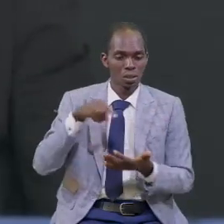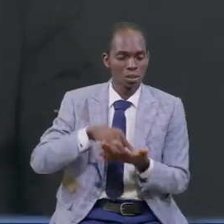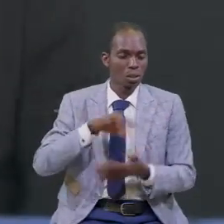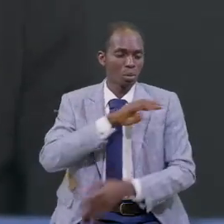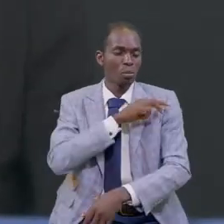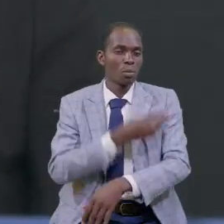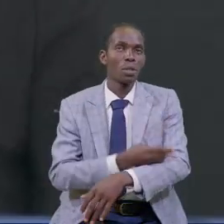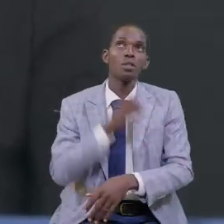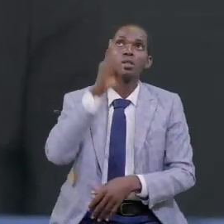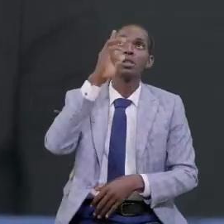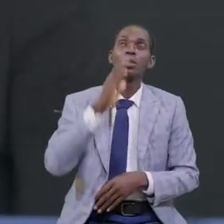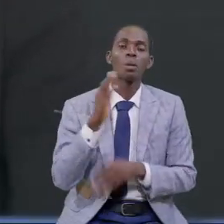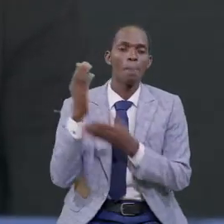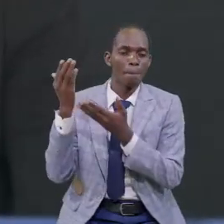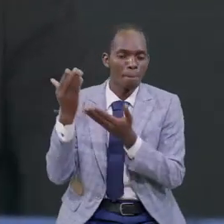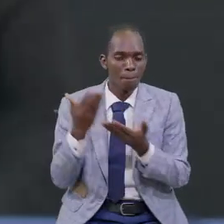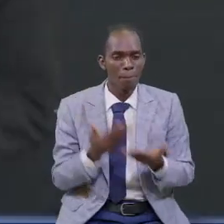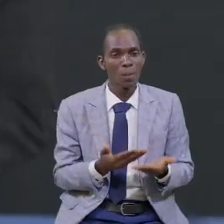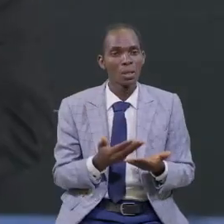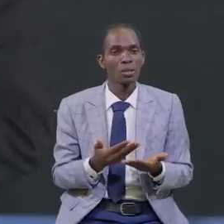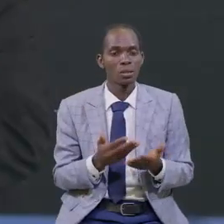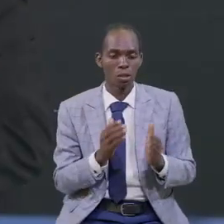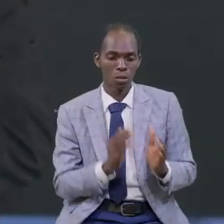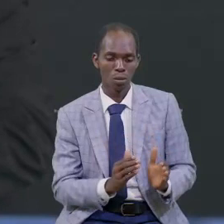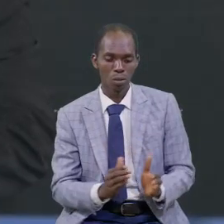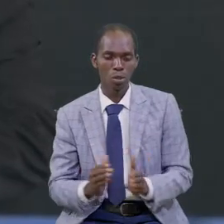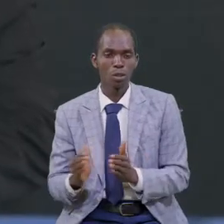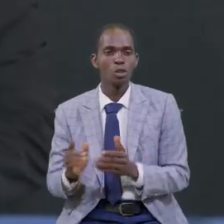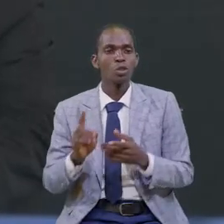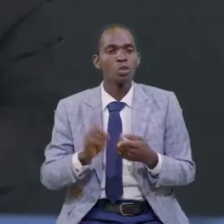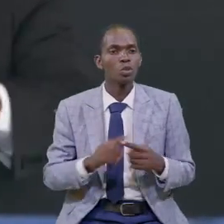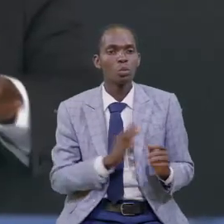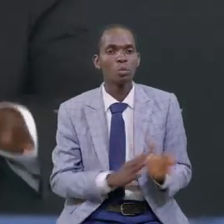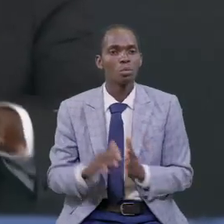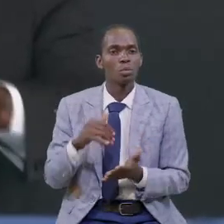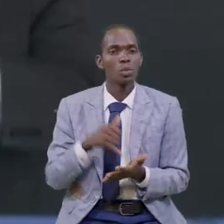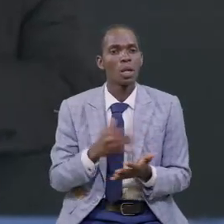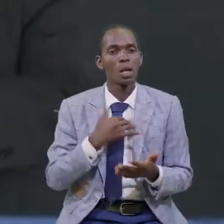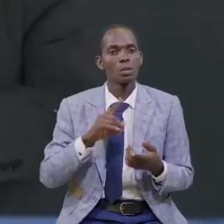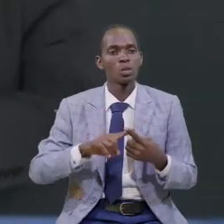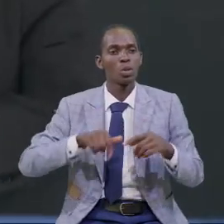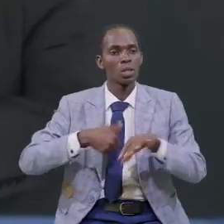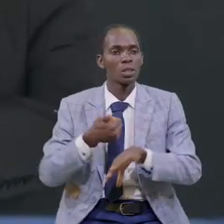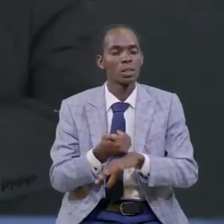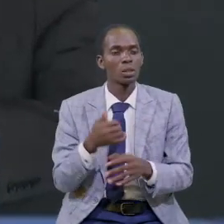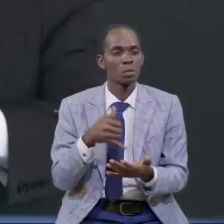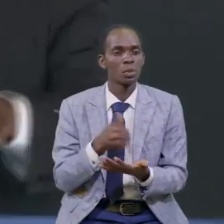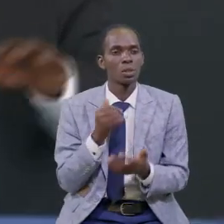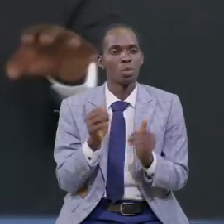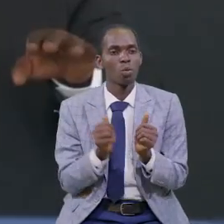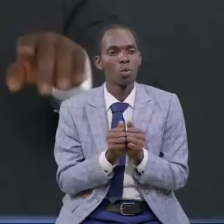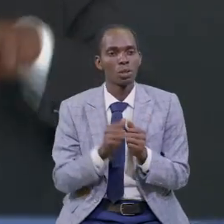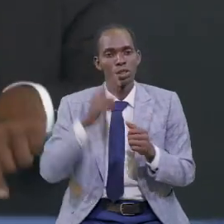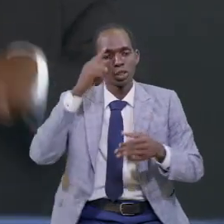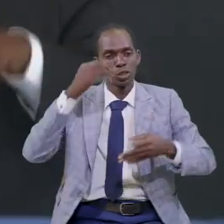to order it and to establish it with judgment, with justice,